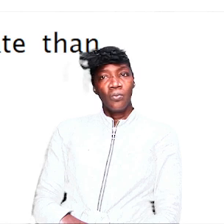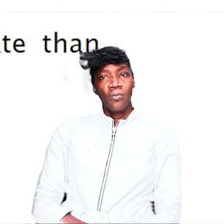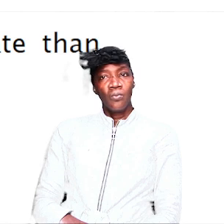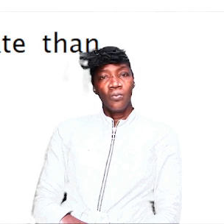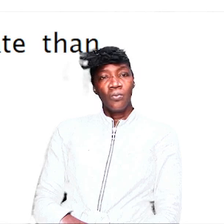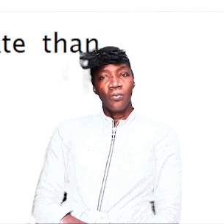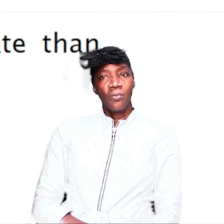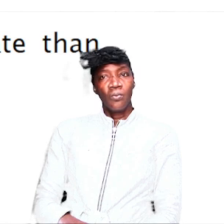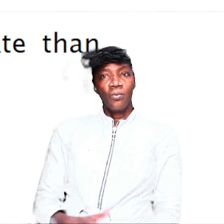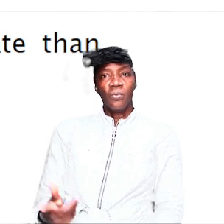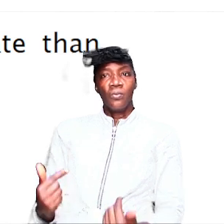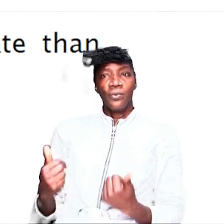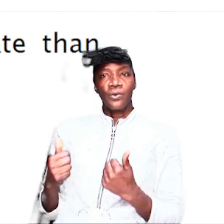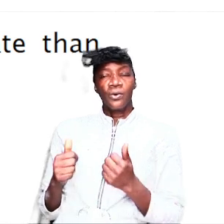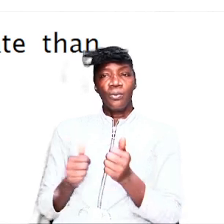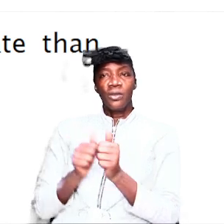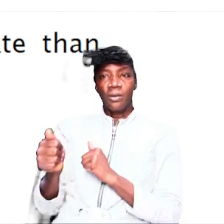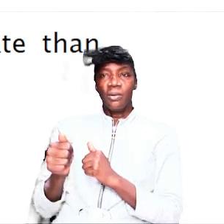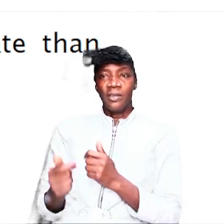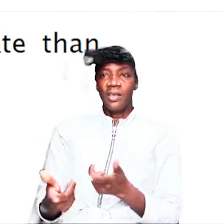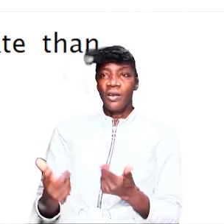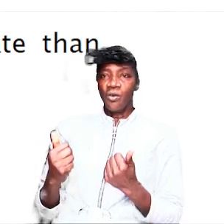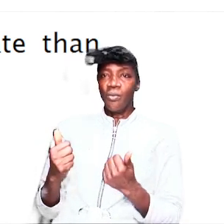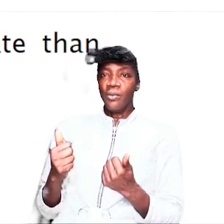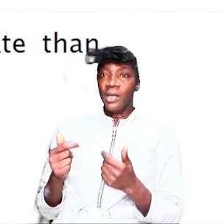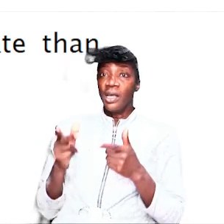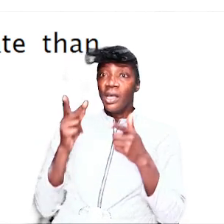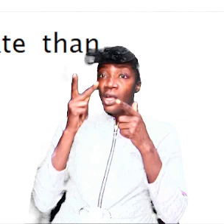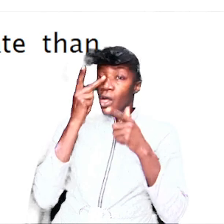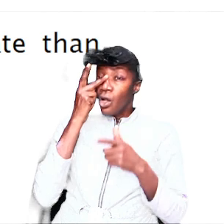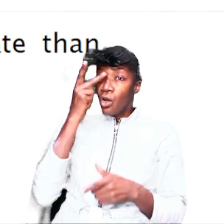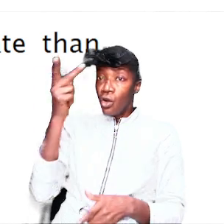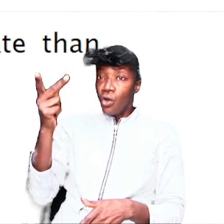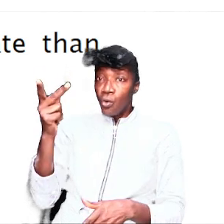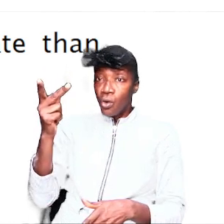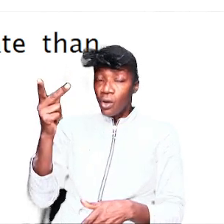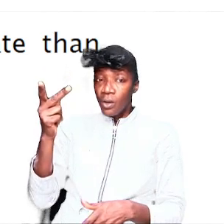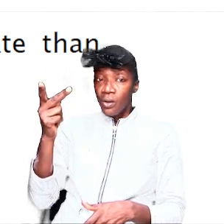it came to pass when they were come that they look on Eliab. So,